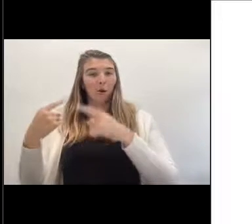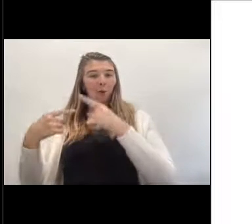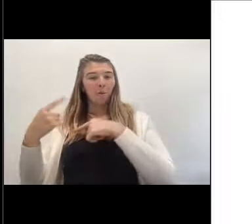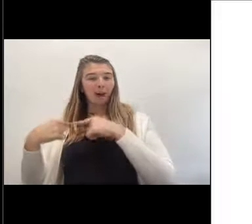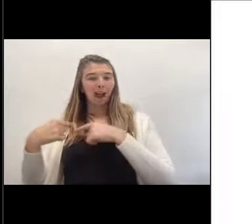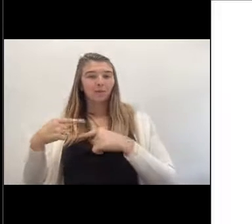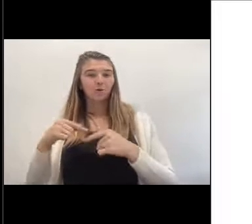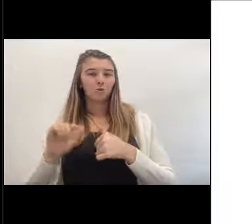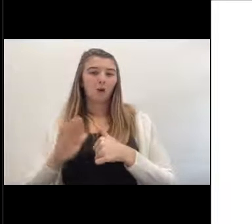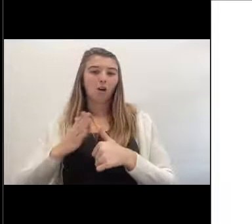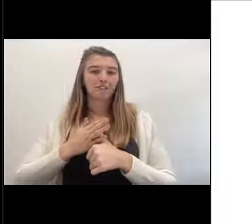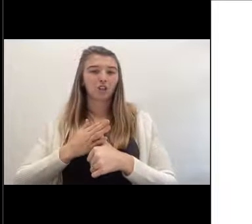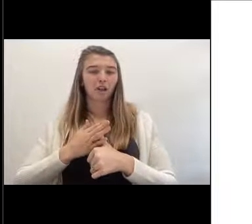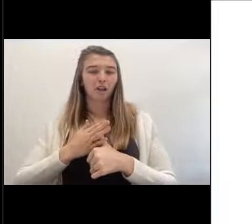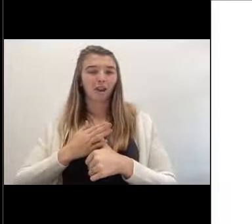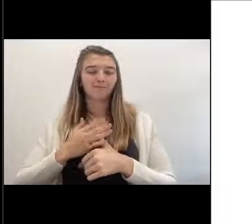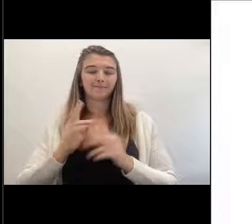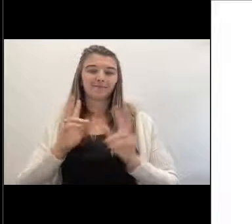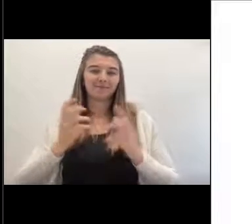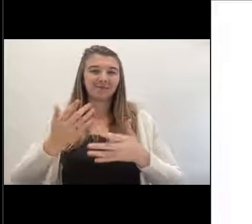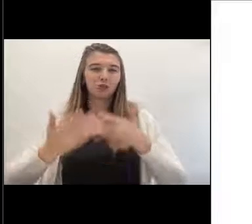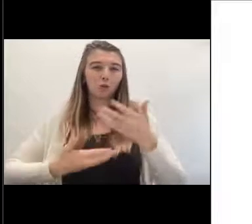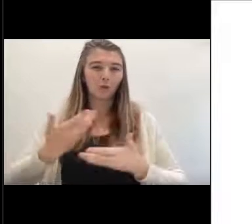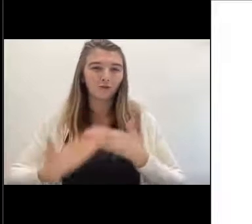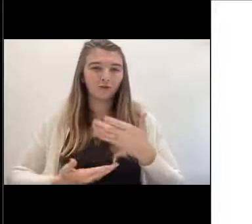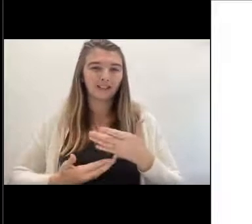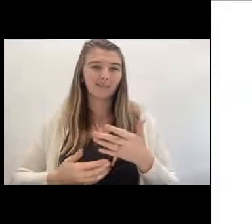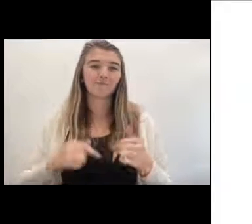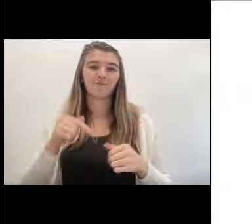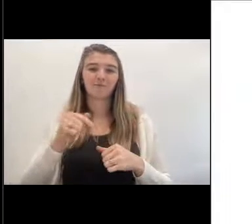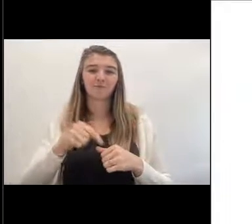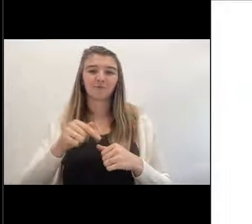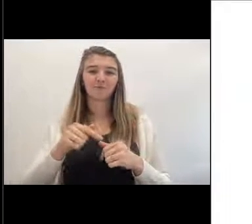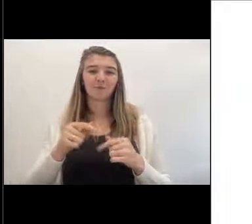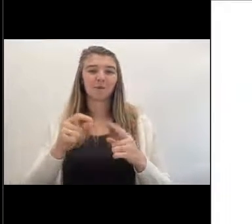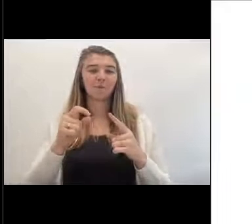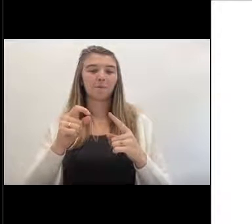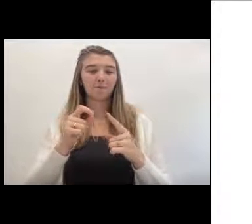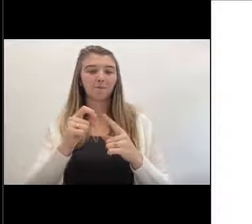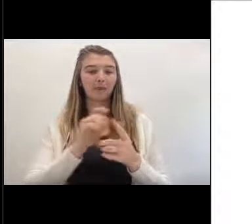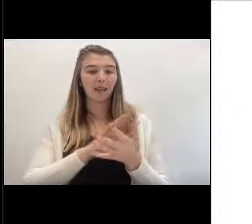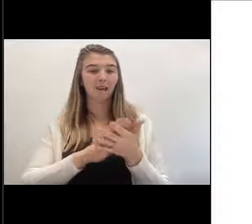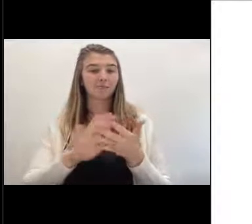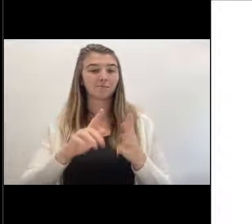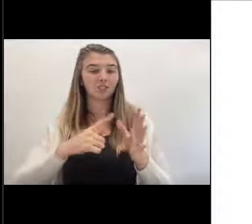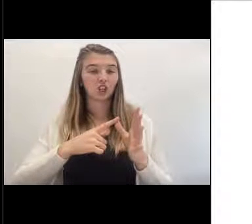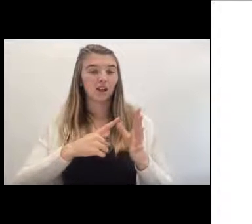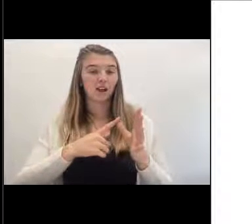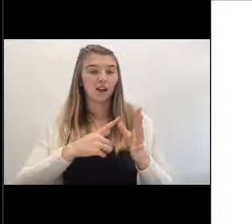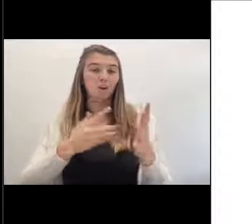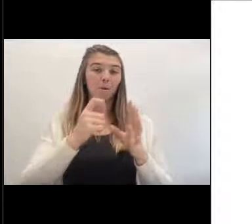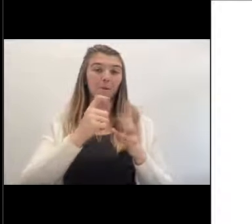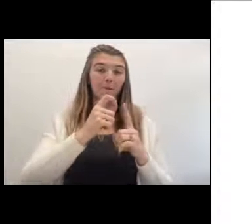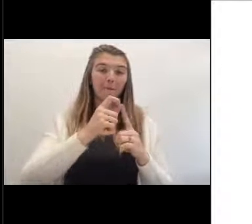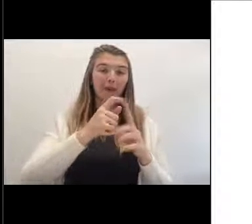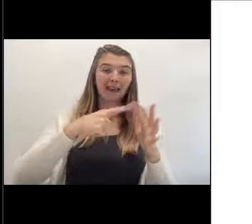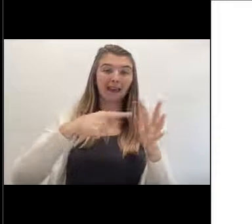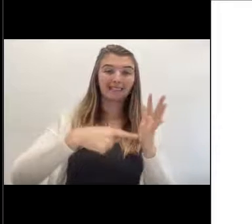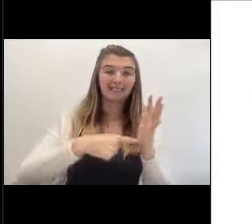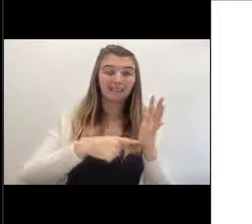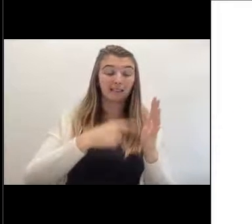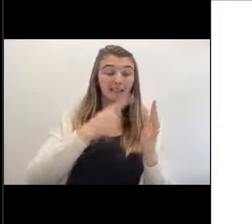original kind of story, so polyethylene terephthalate is a hydrolyzable polymer, and there are plenty of